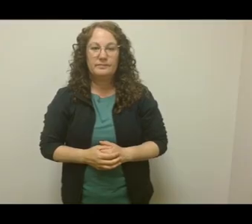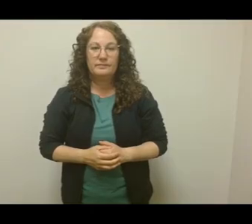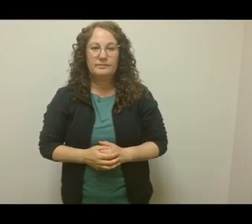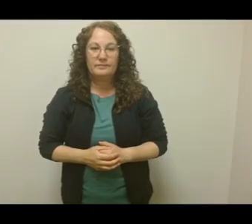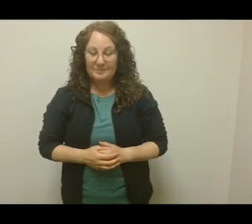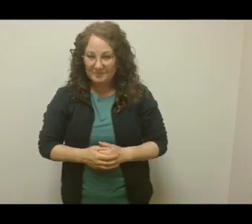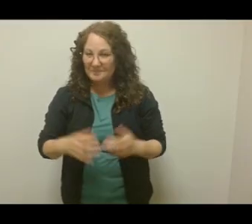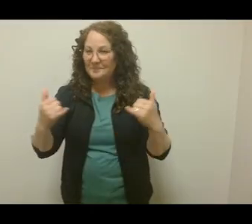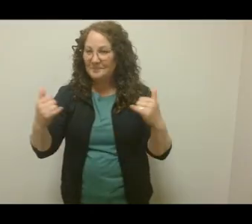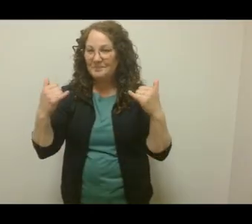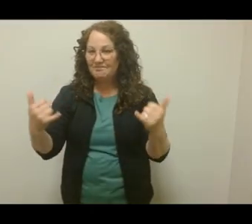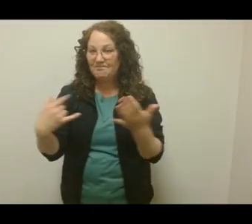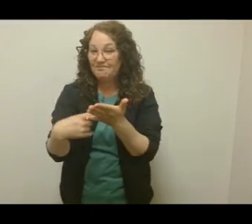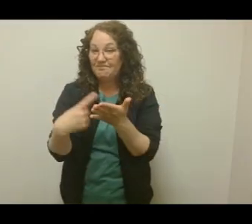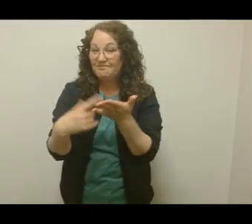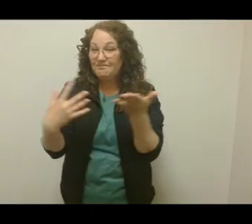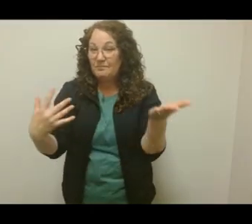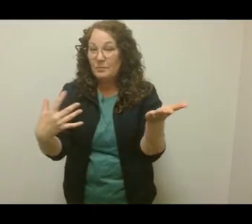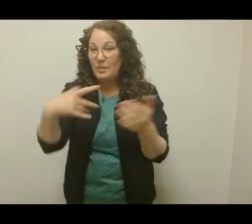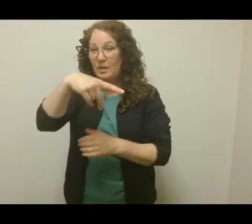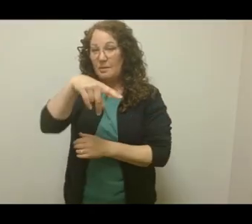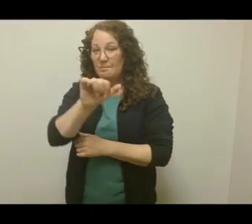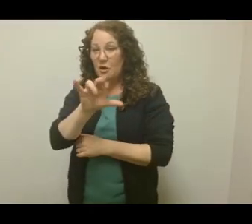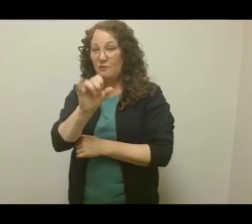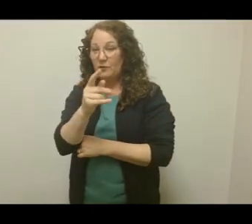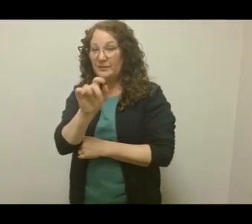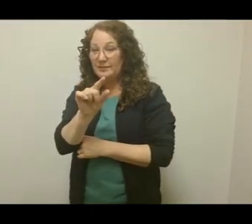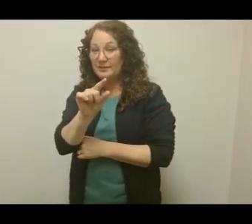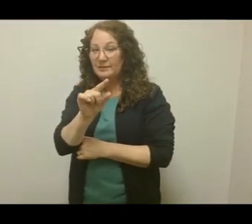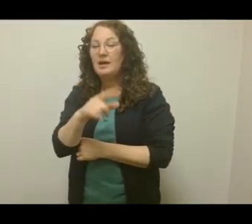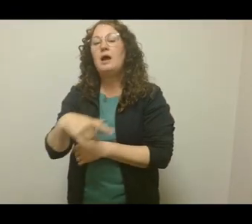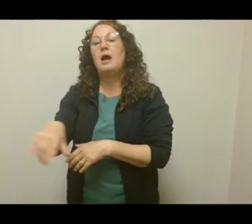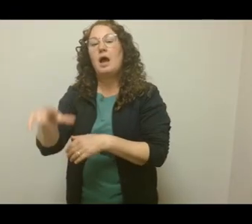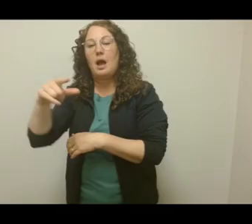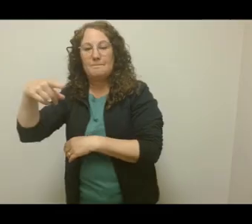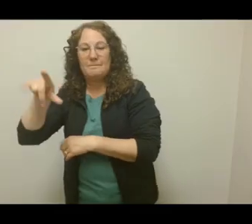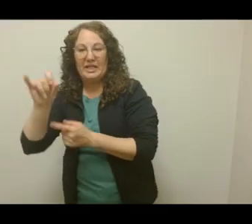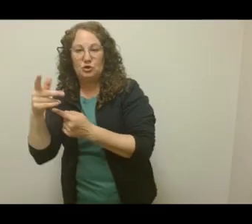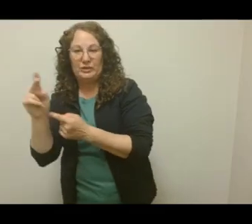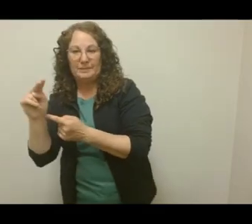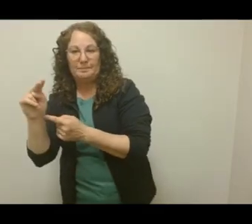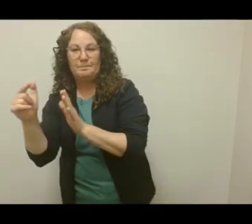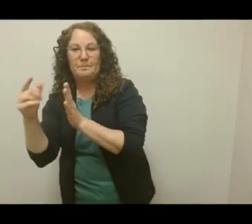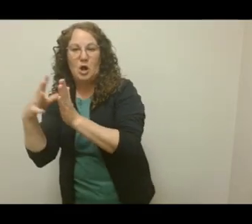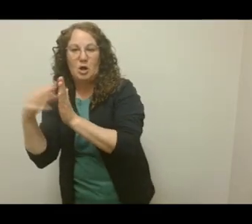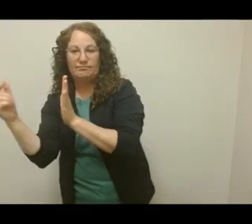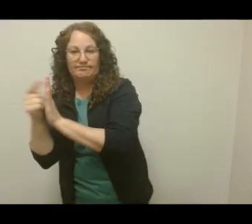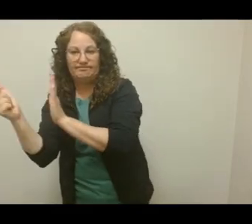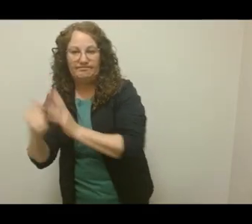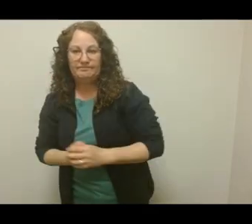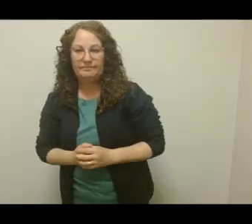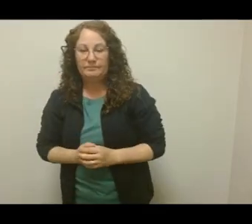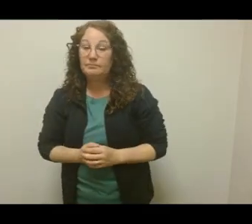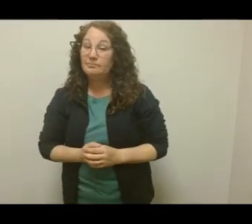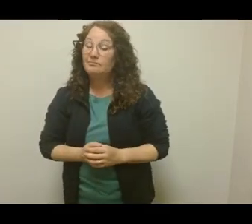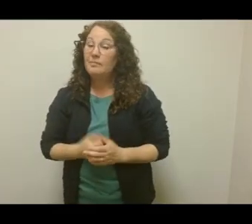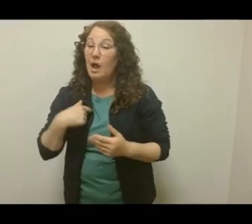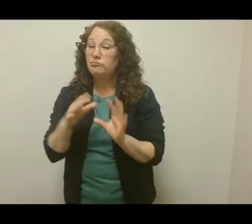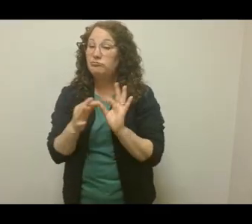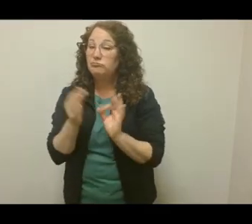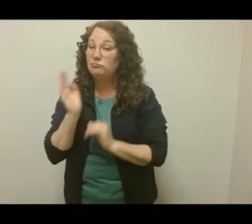Let's talk a little bit about paraphrasing and plagiarism. As I mentioned before, students often respond